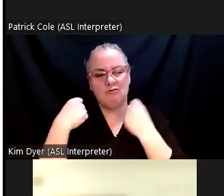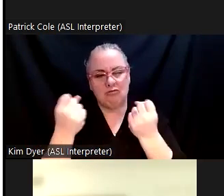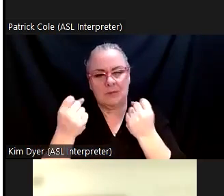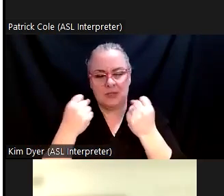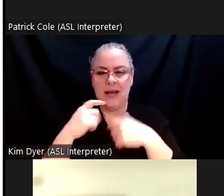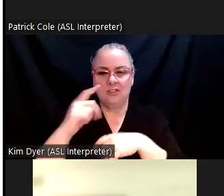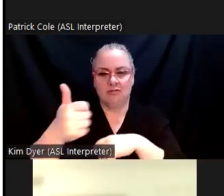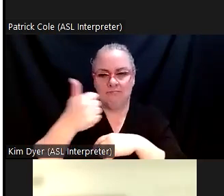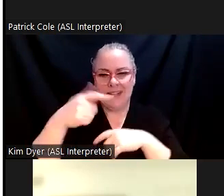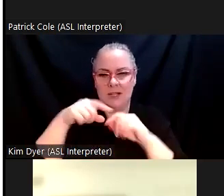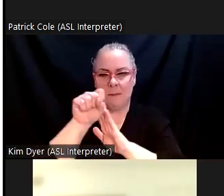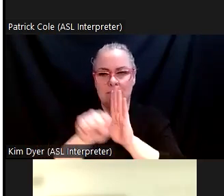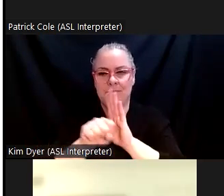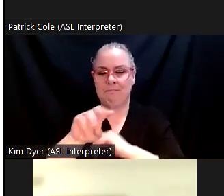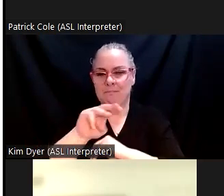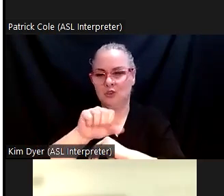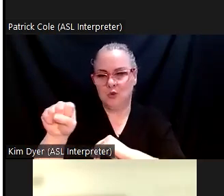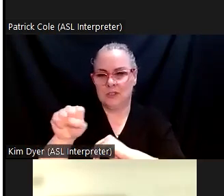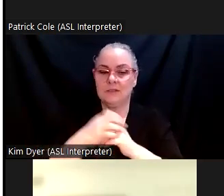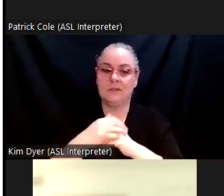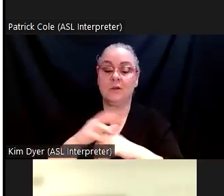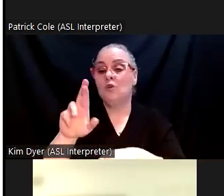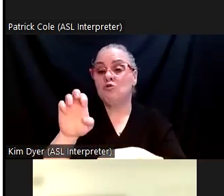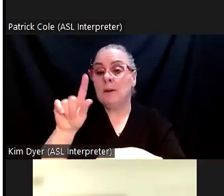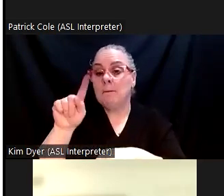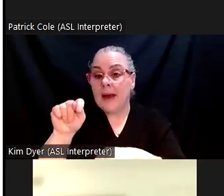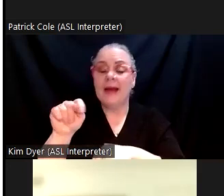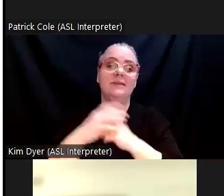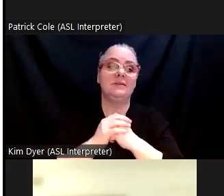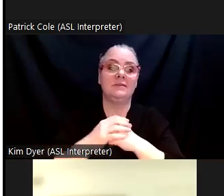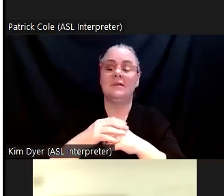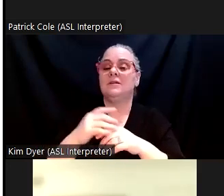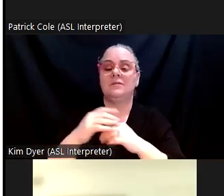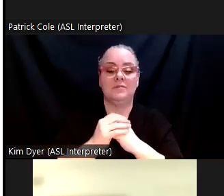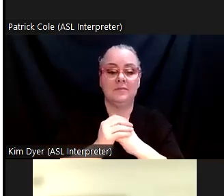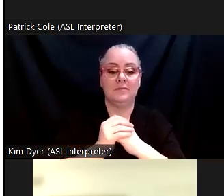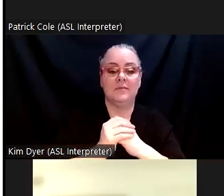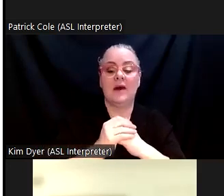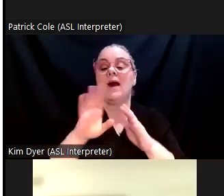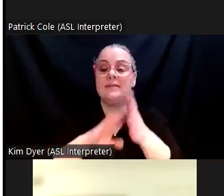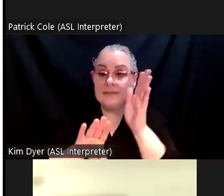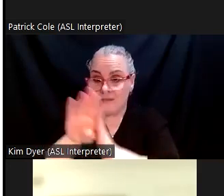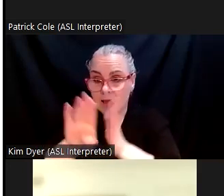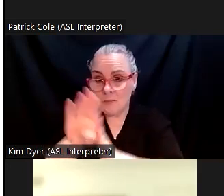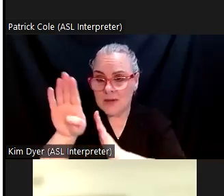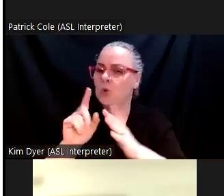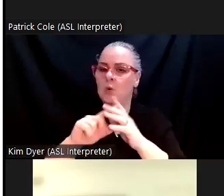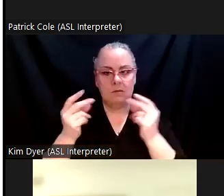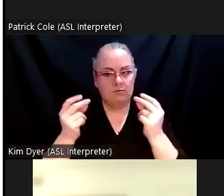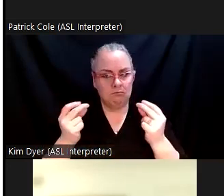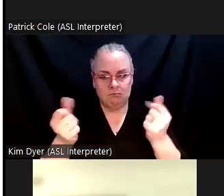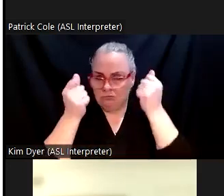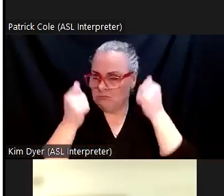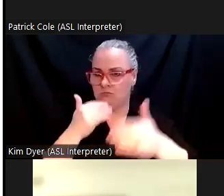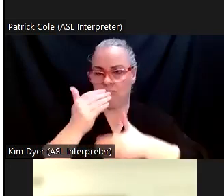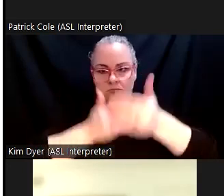in our state. So through rebates, procurement, and charging infrastructure development, we aim to rapidly accelerate